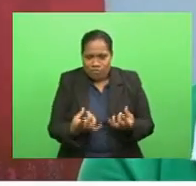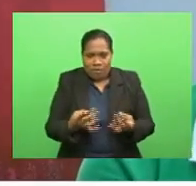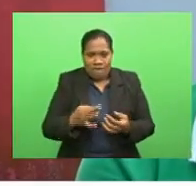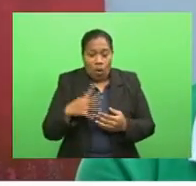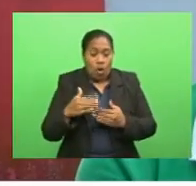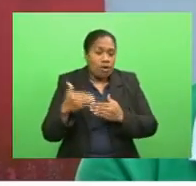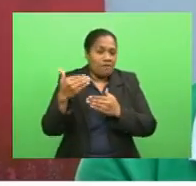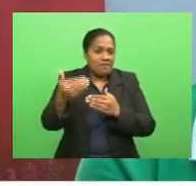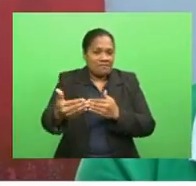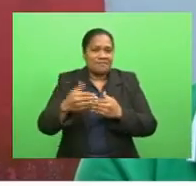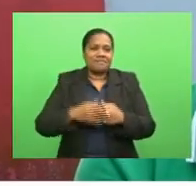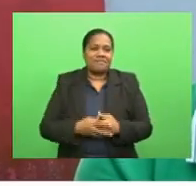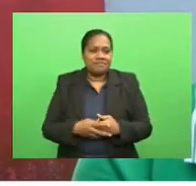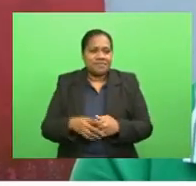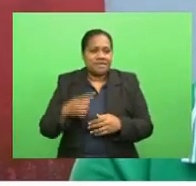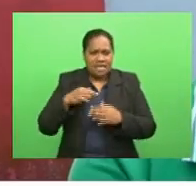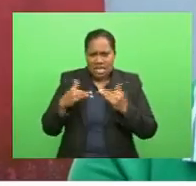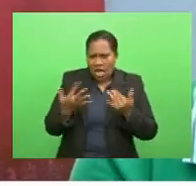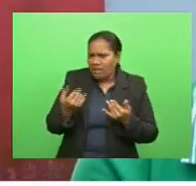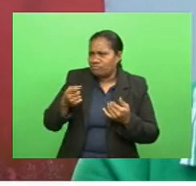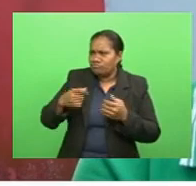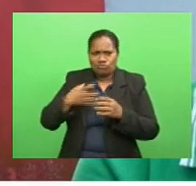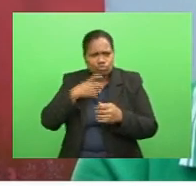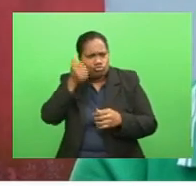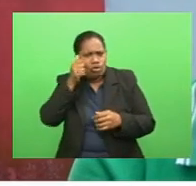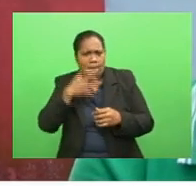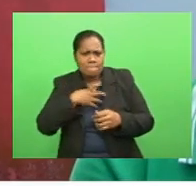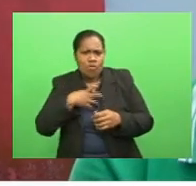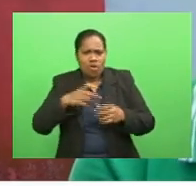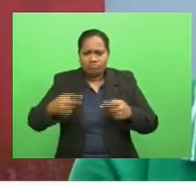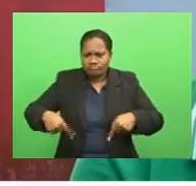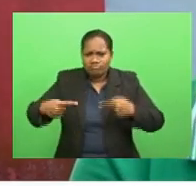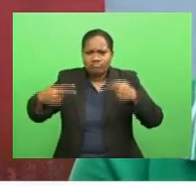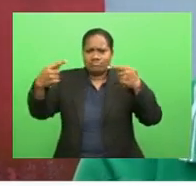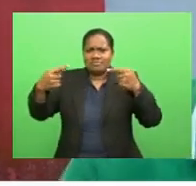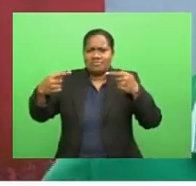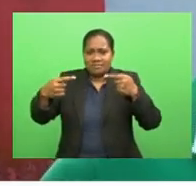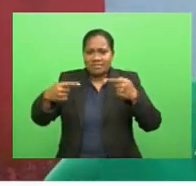that there's going to be a lot of competitions, especially from the young girls in